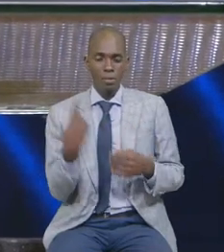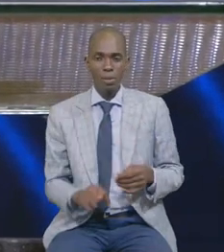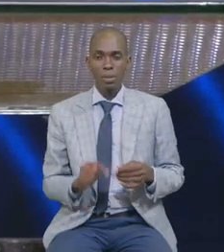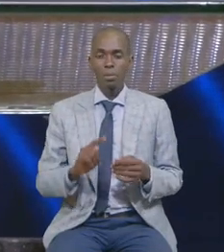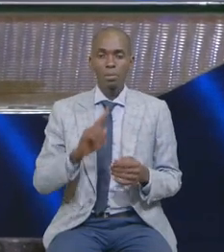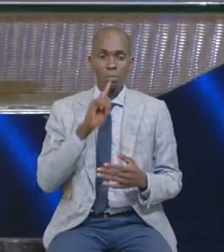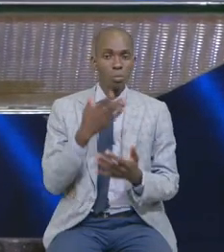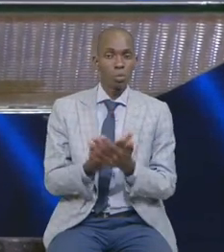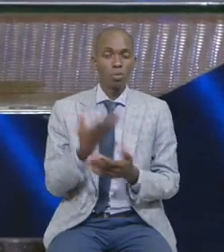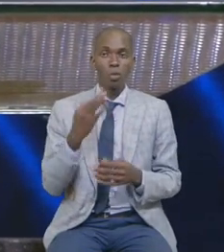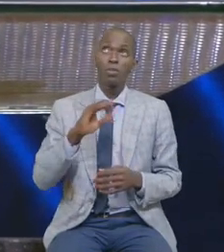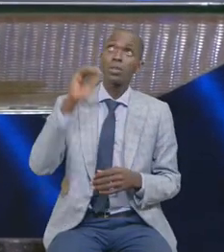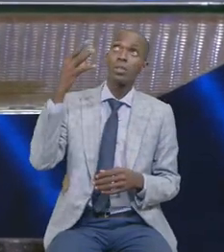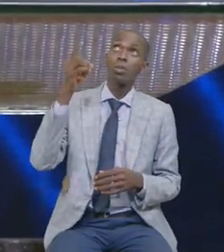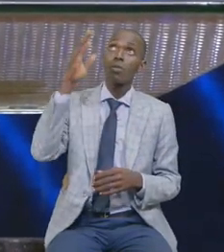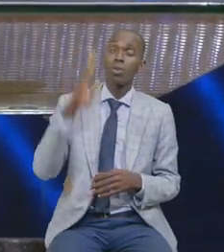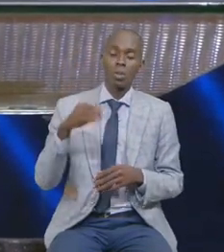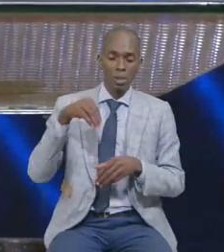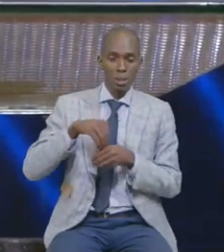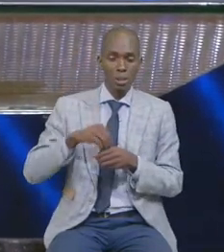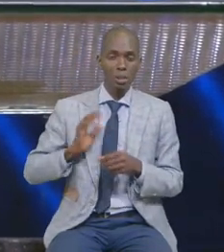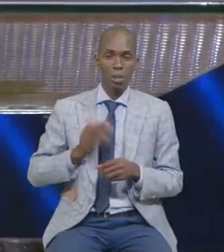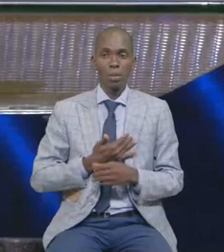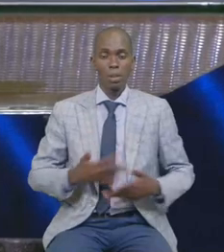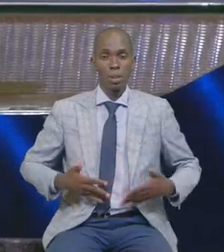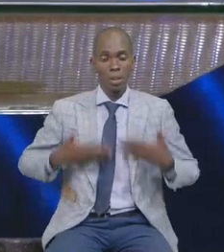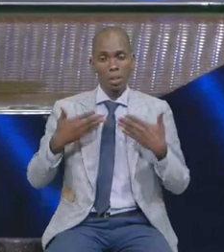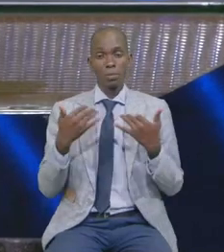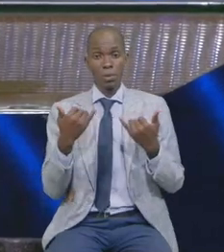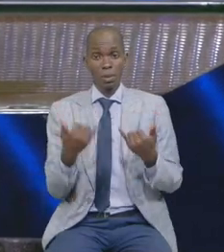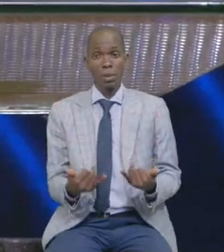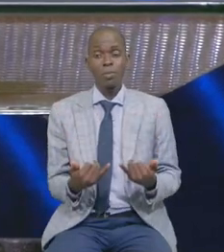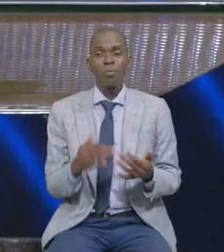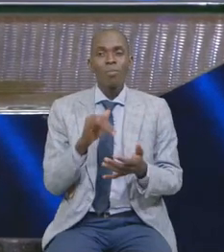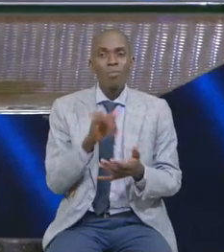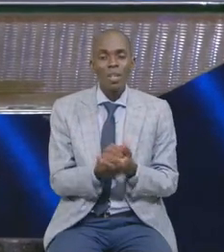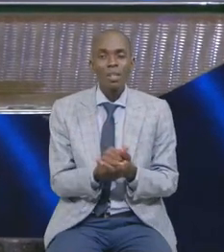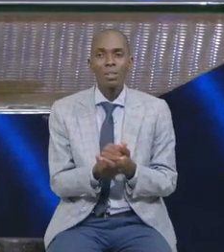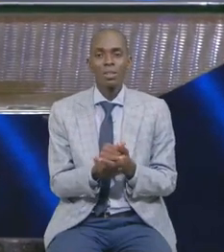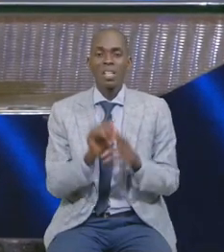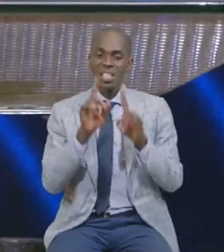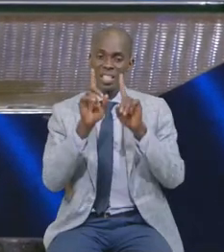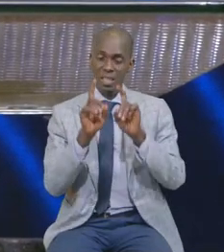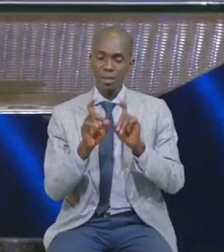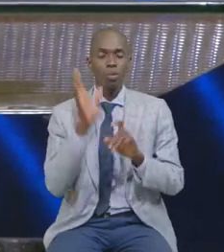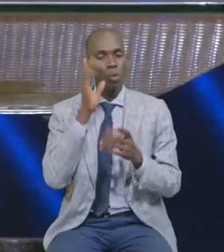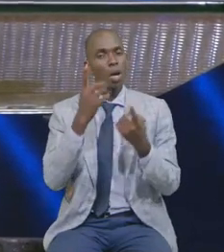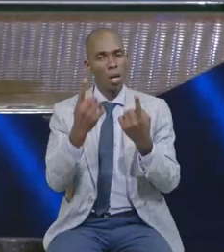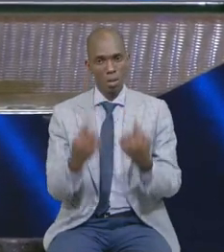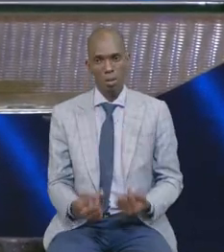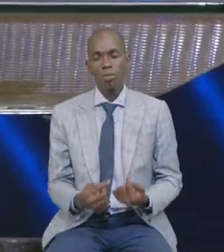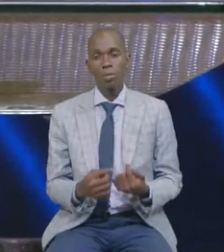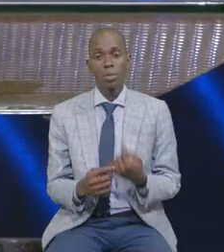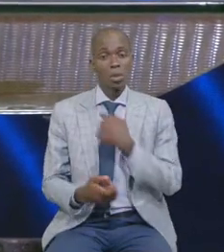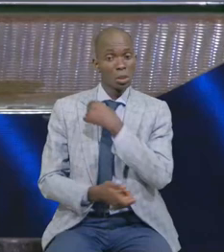salvation bringing Redemption bringing righteousness into our lives that taste will come tiers will come